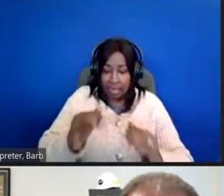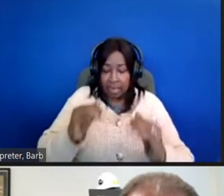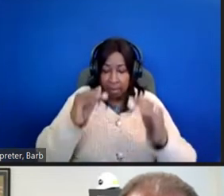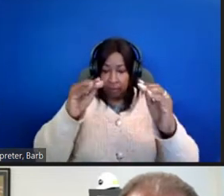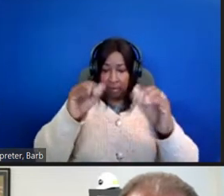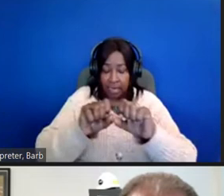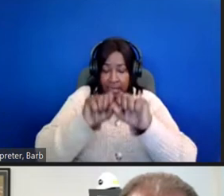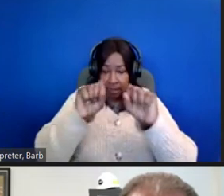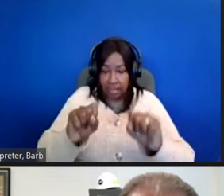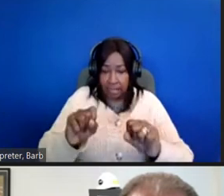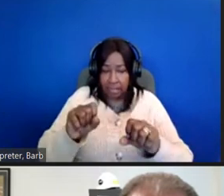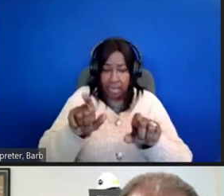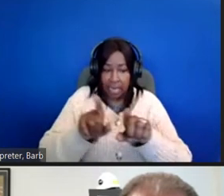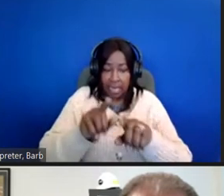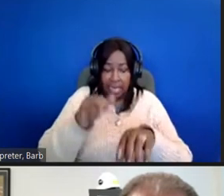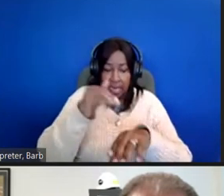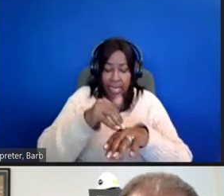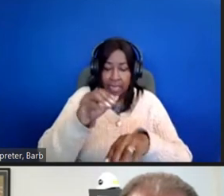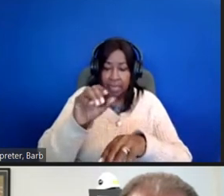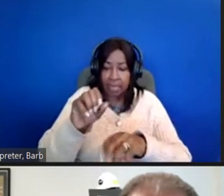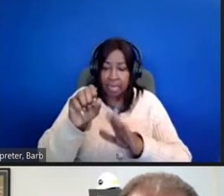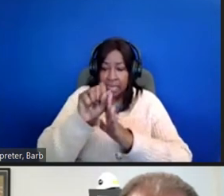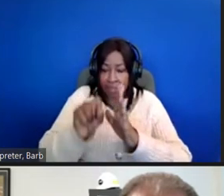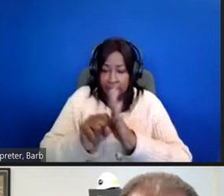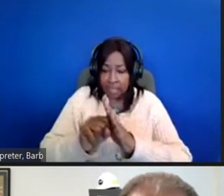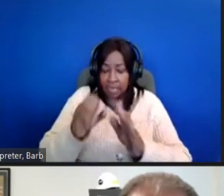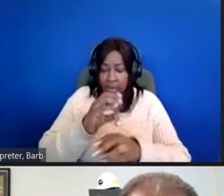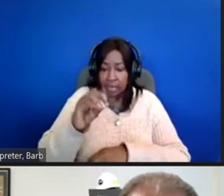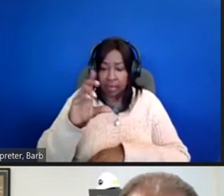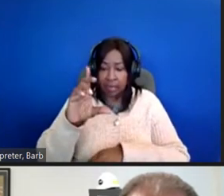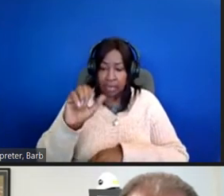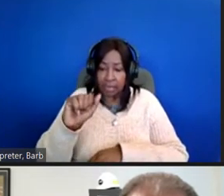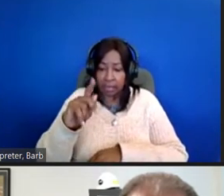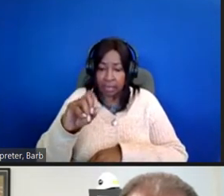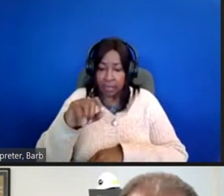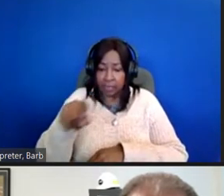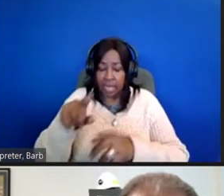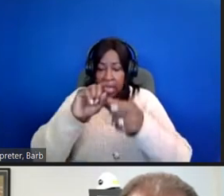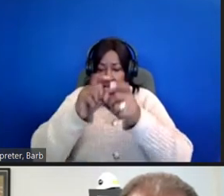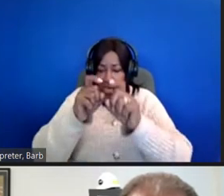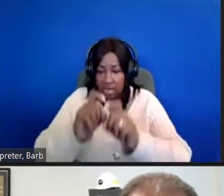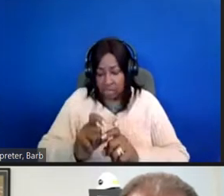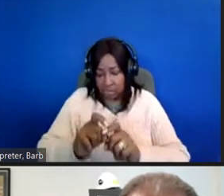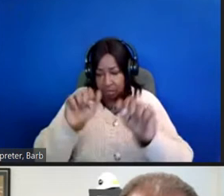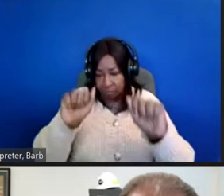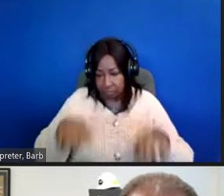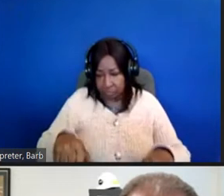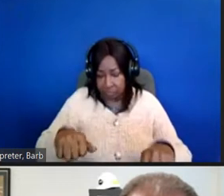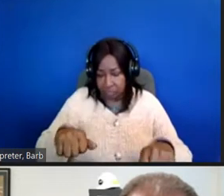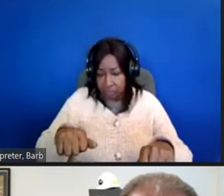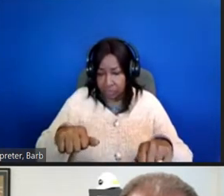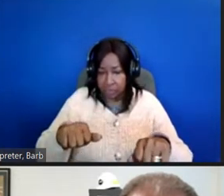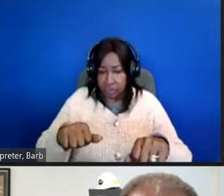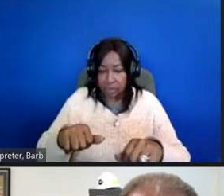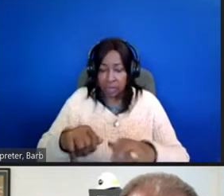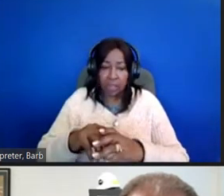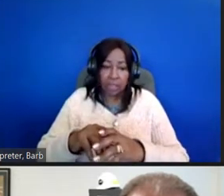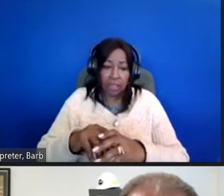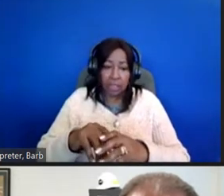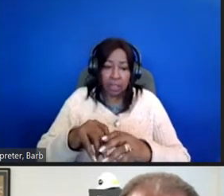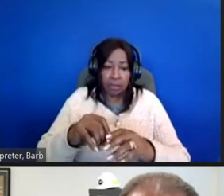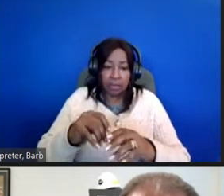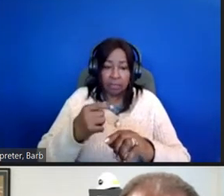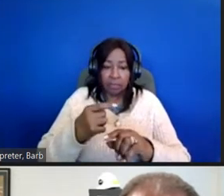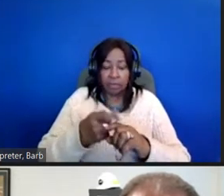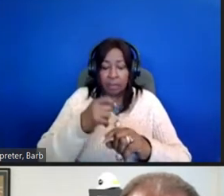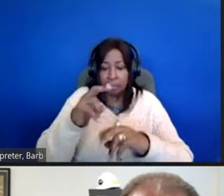have sections of the platform at 3 different heights. This is due to the different dates of the building from building the platform